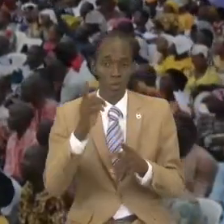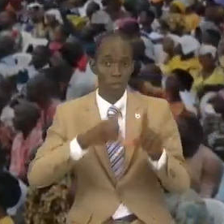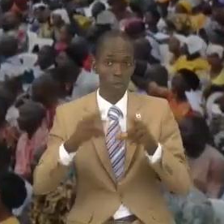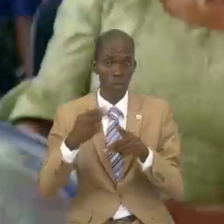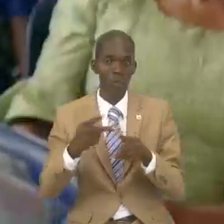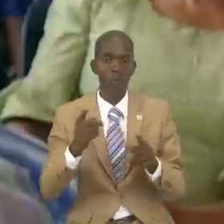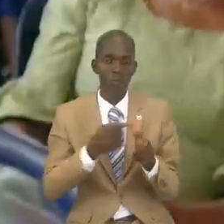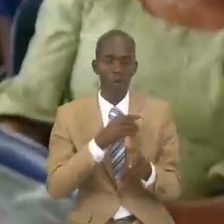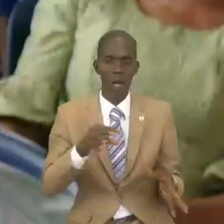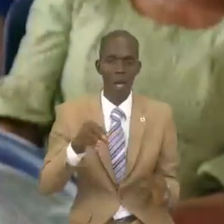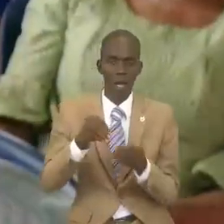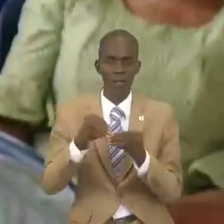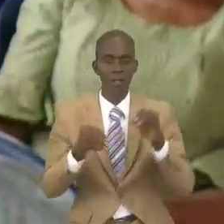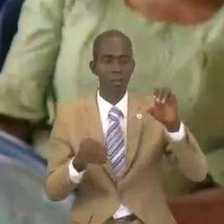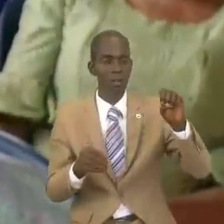Saint.